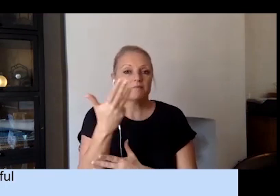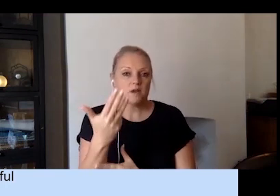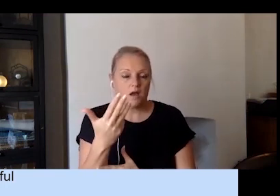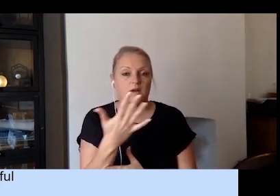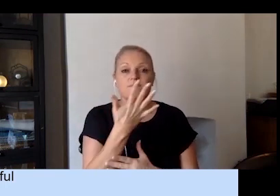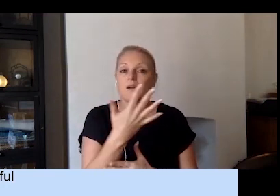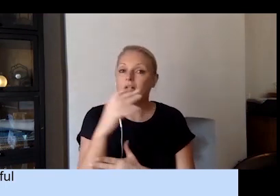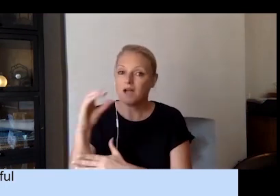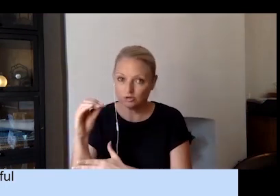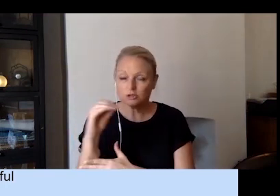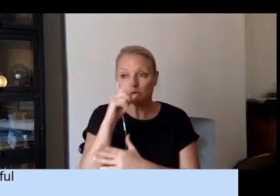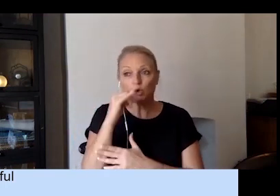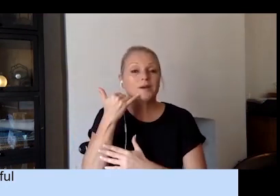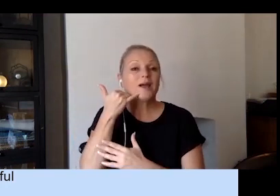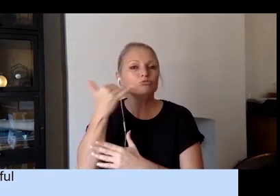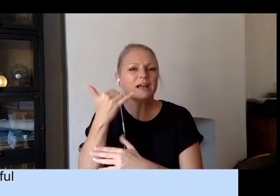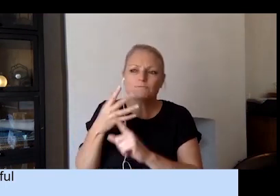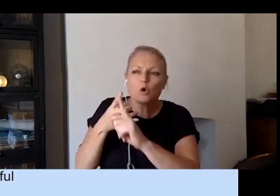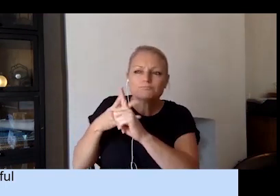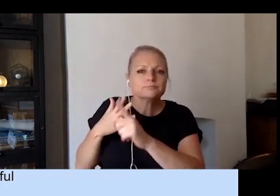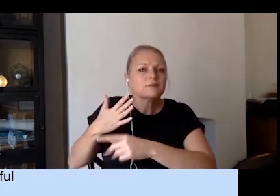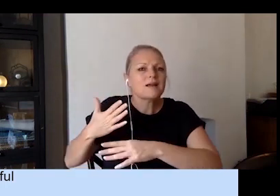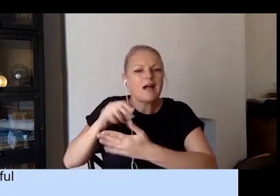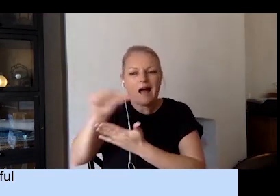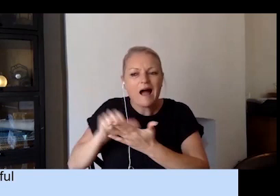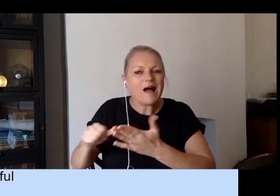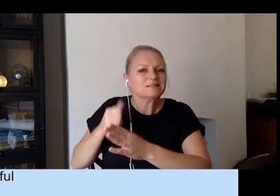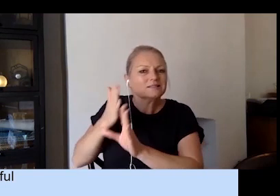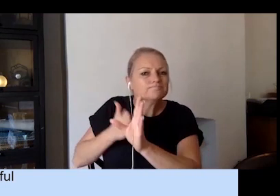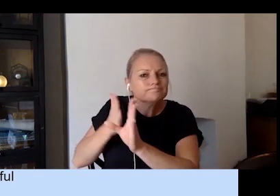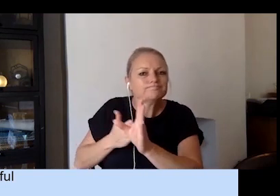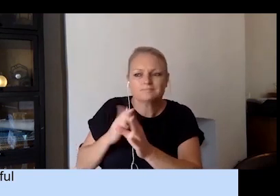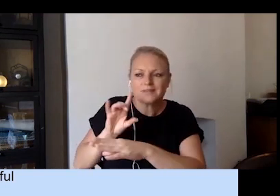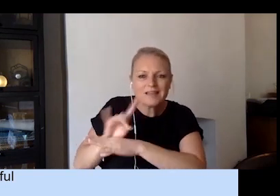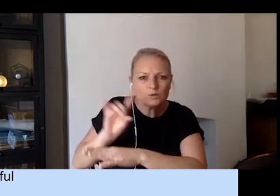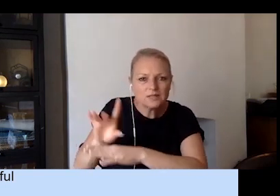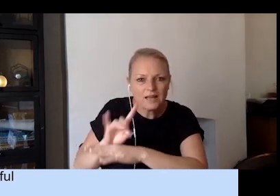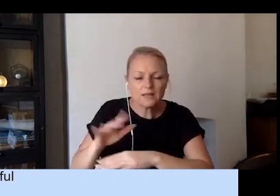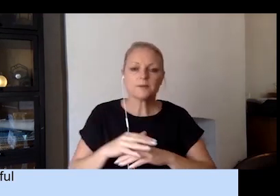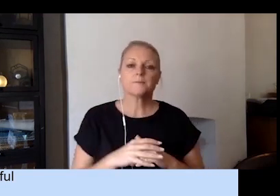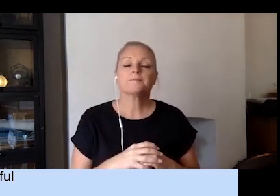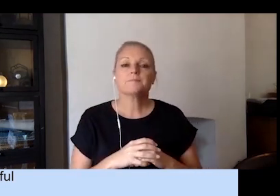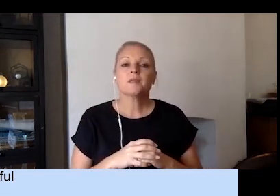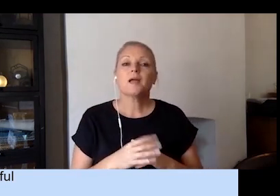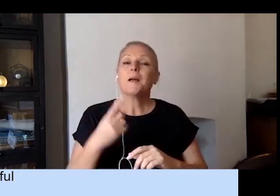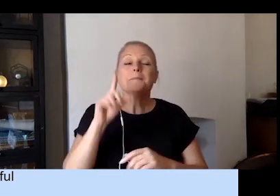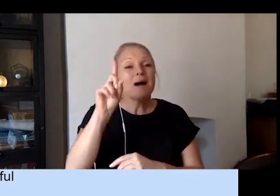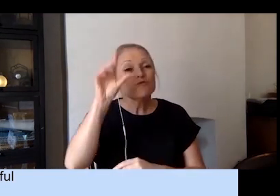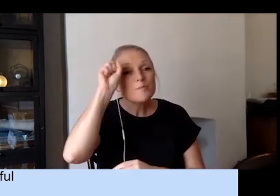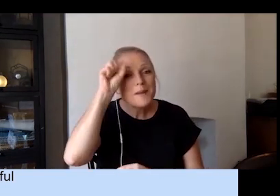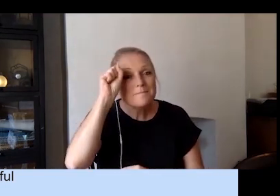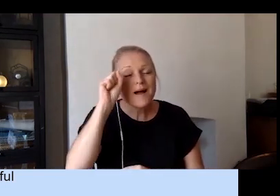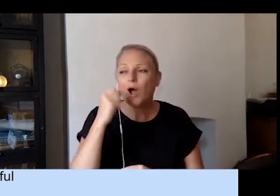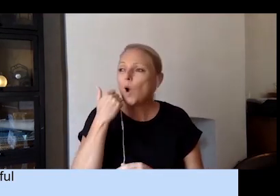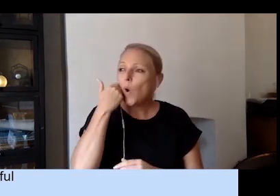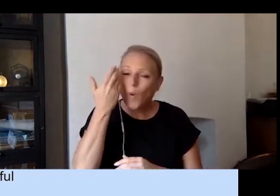about if you want to see a psychologist? Well, for starters, when you find the right psych, there is never a bad time to reach out and see someone. They can always